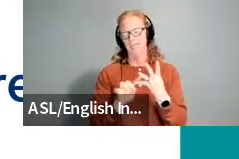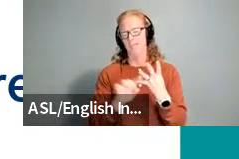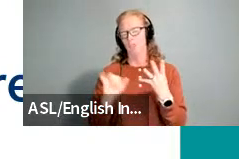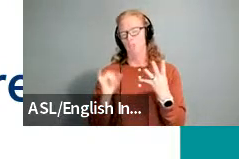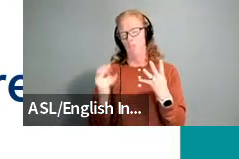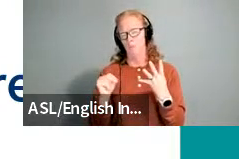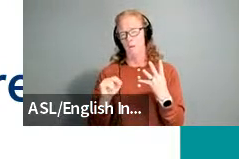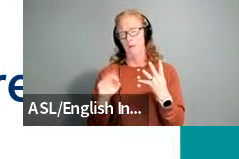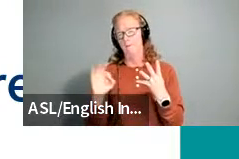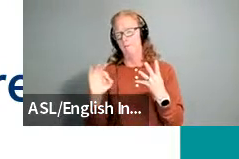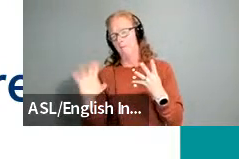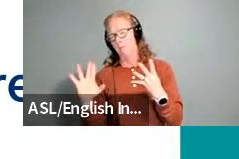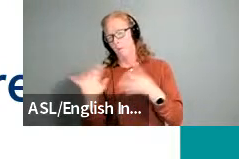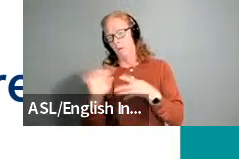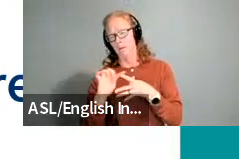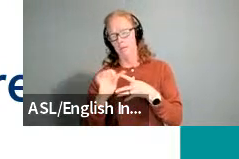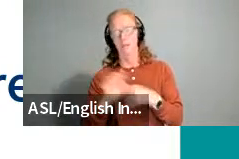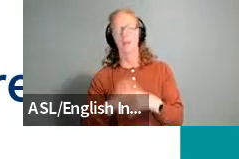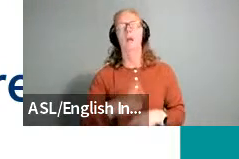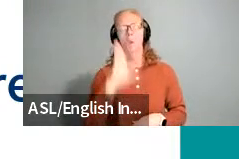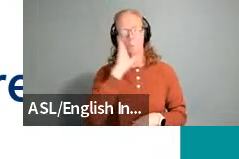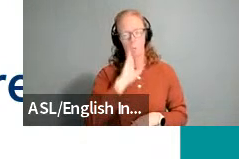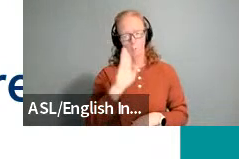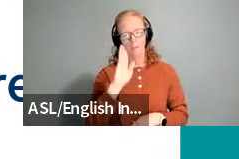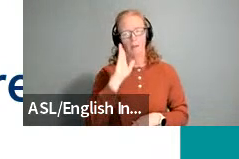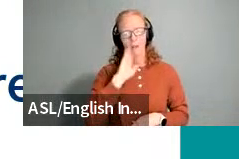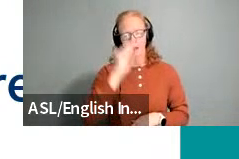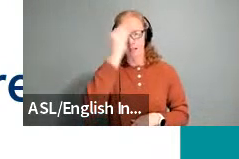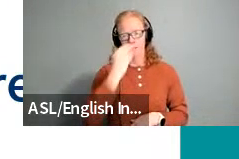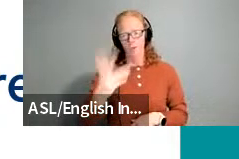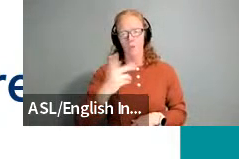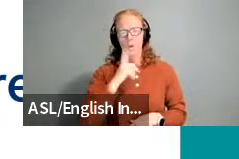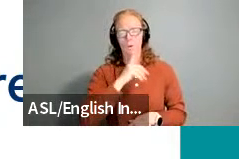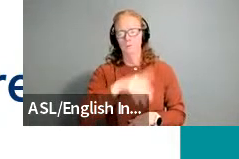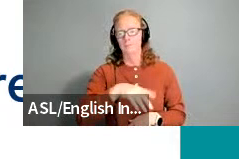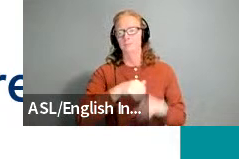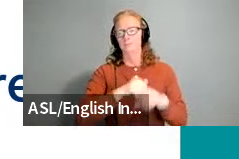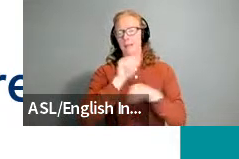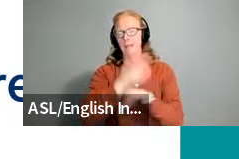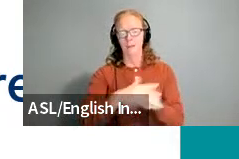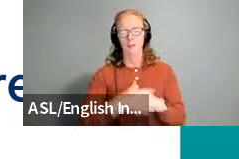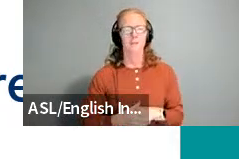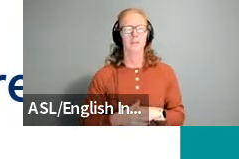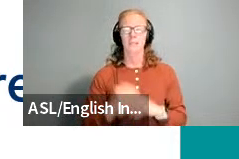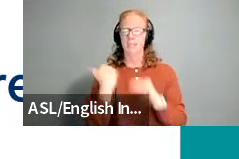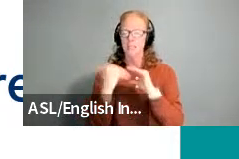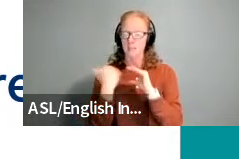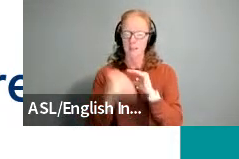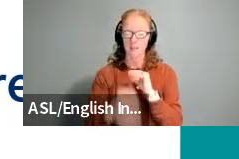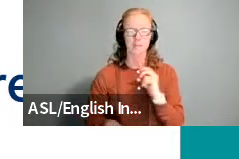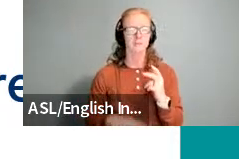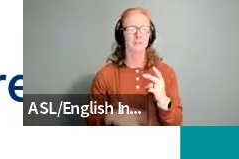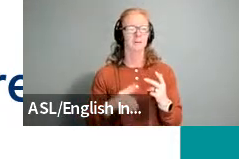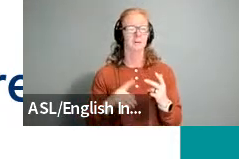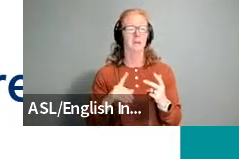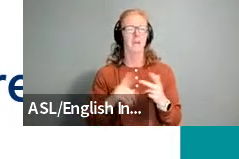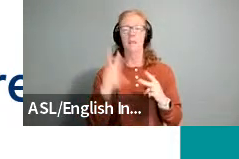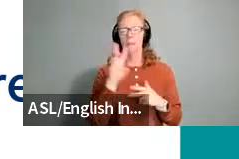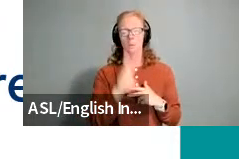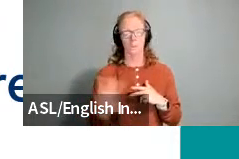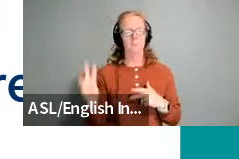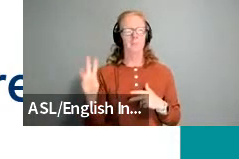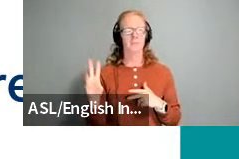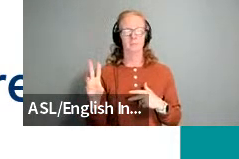February. We will be providing notifications such as direct mailers, stakeholder emails, and also on the